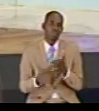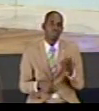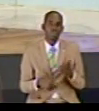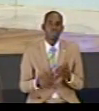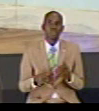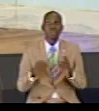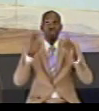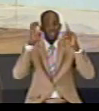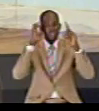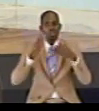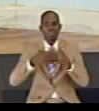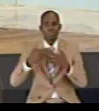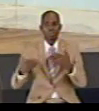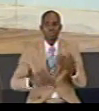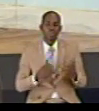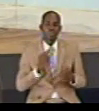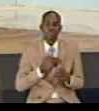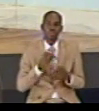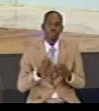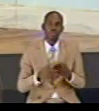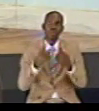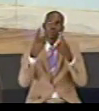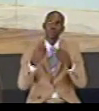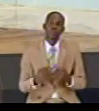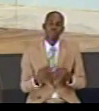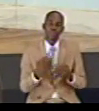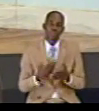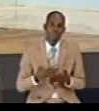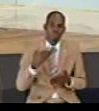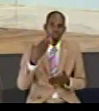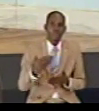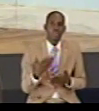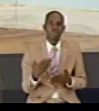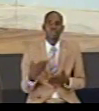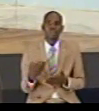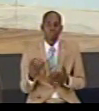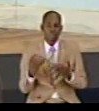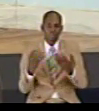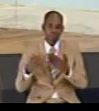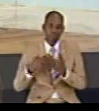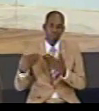us to seek, invites us to buy, invites us to pray,